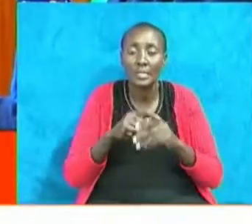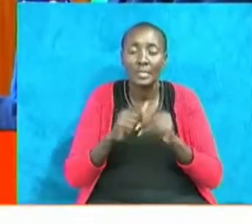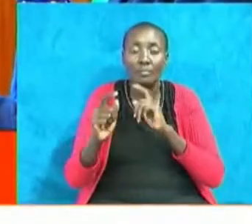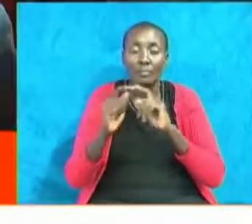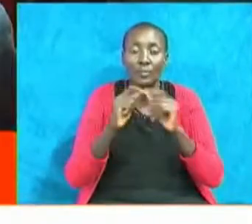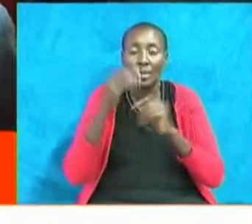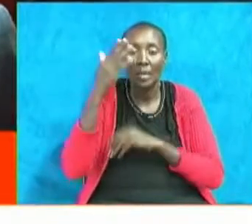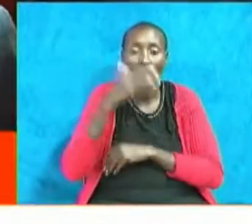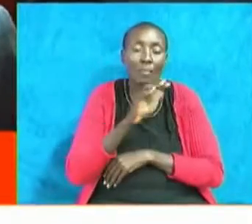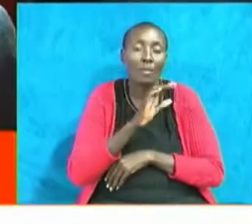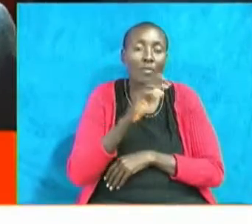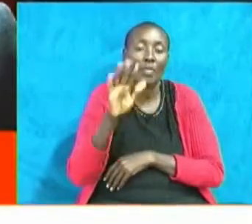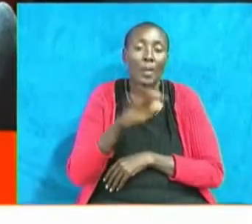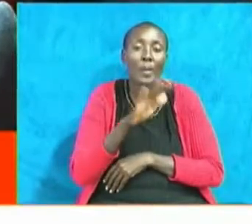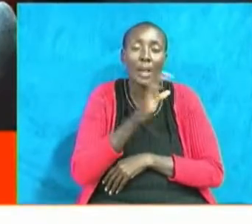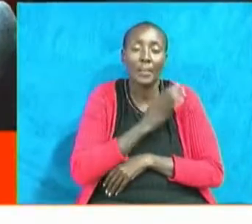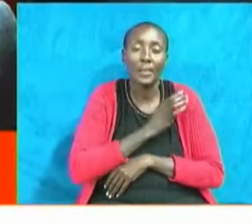committee.